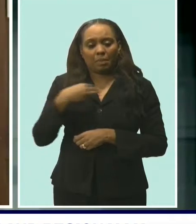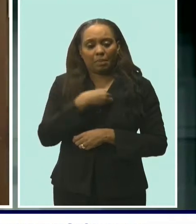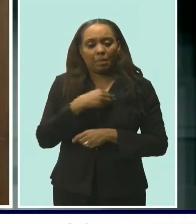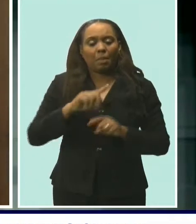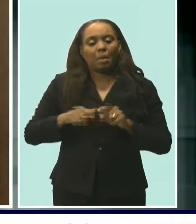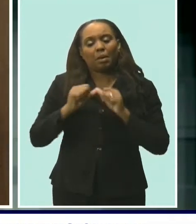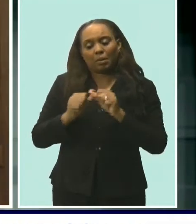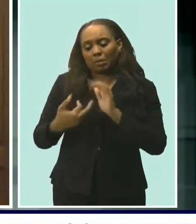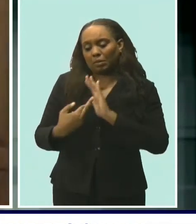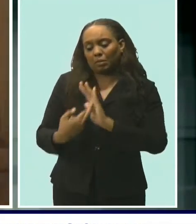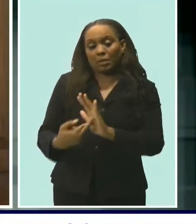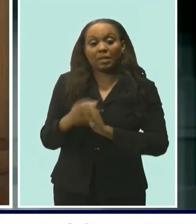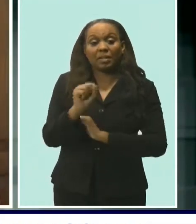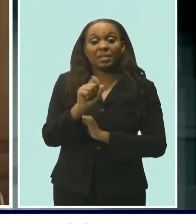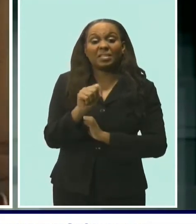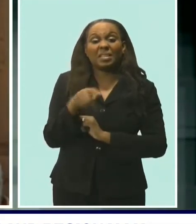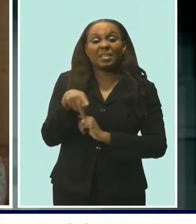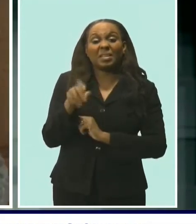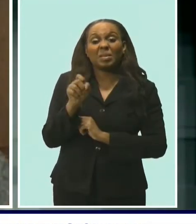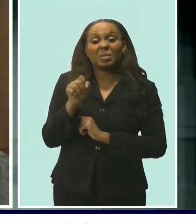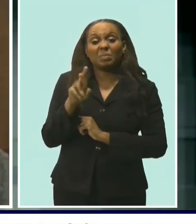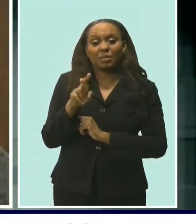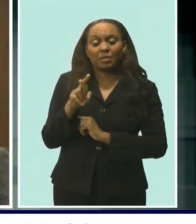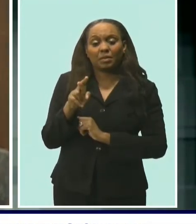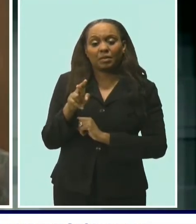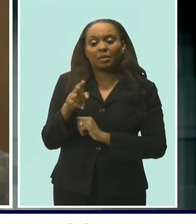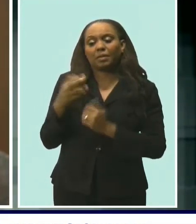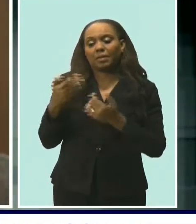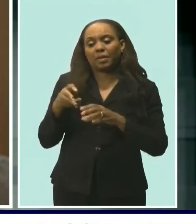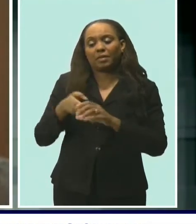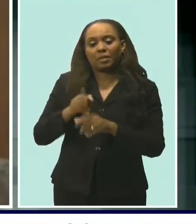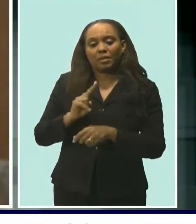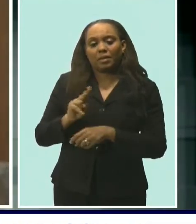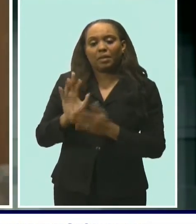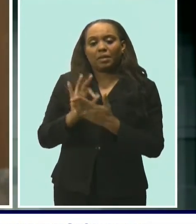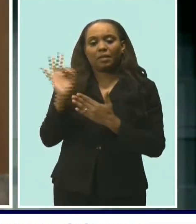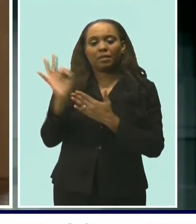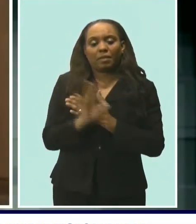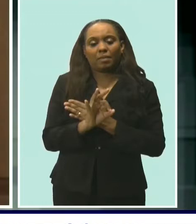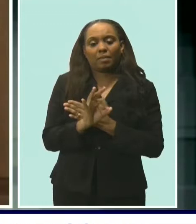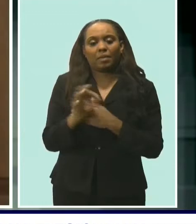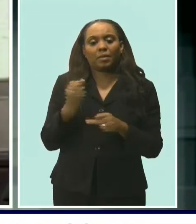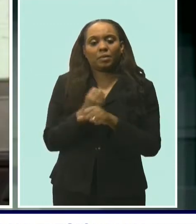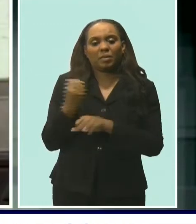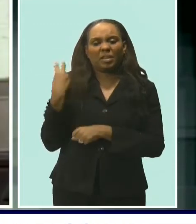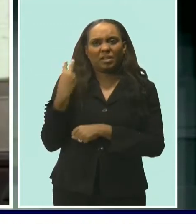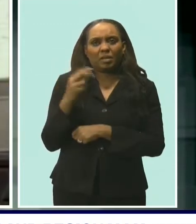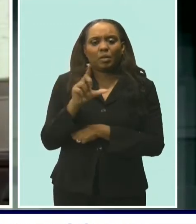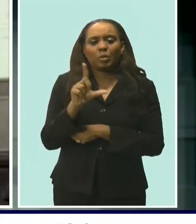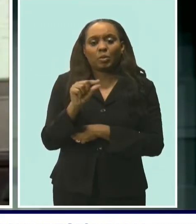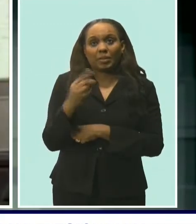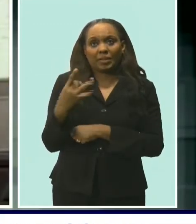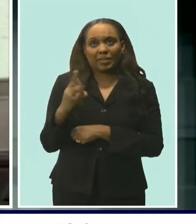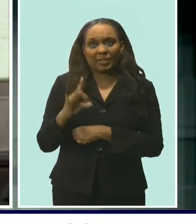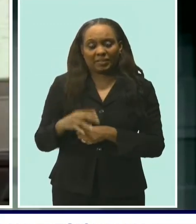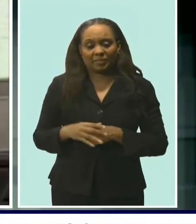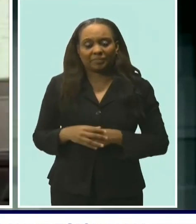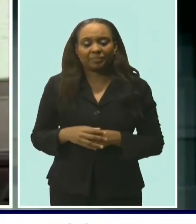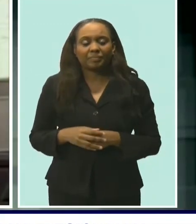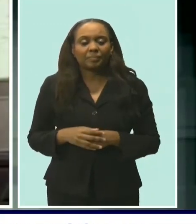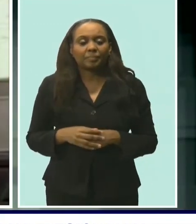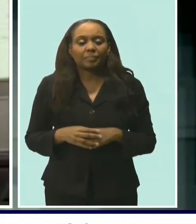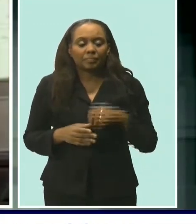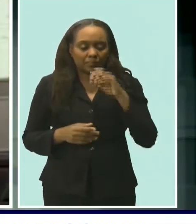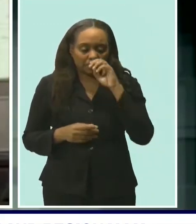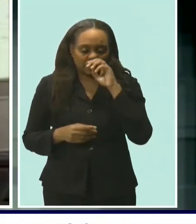constituency of St. Peter until he resigned from active politics in February 2018. As I leave, I give this House